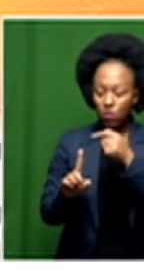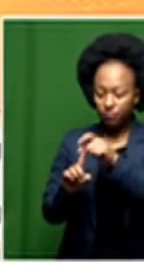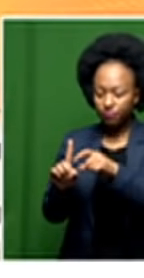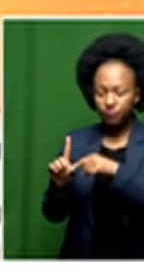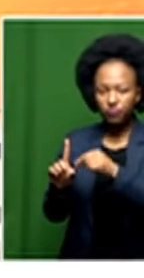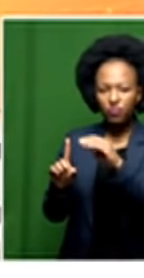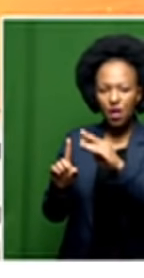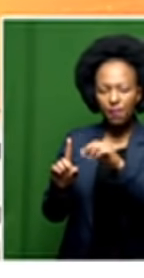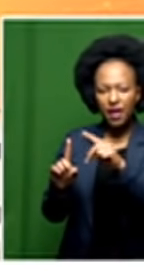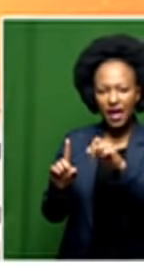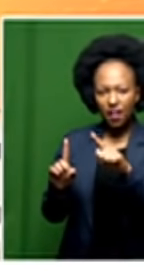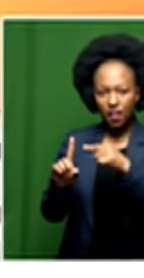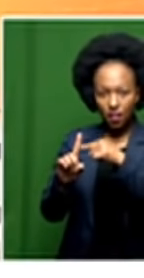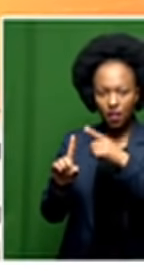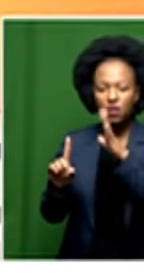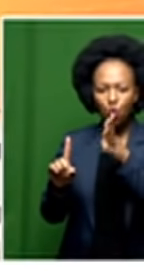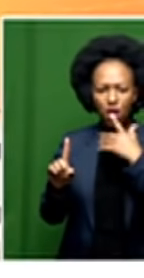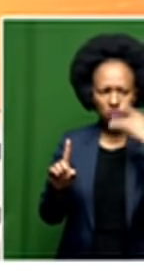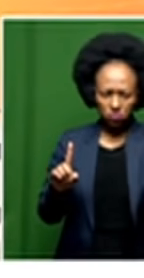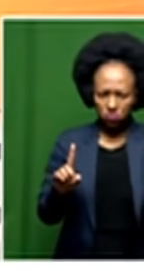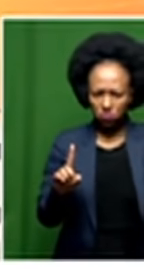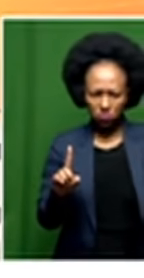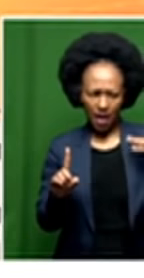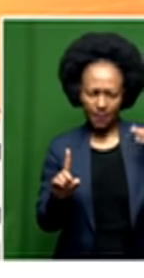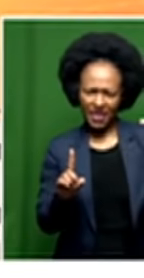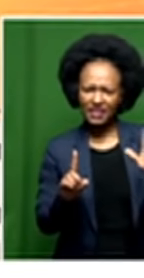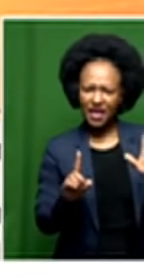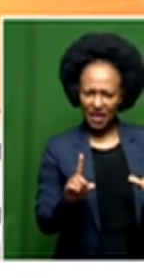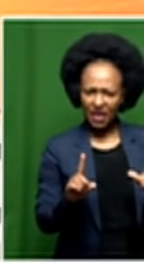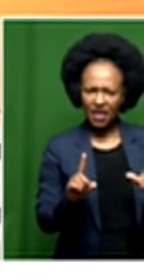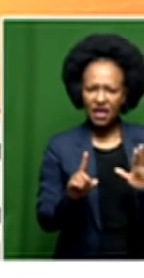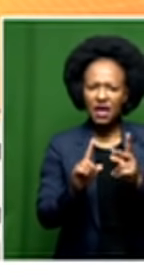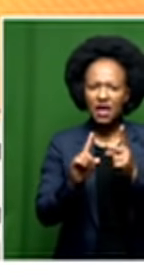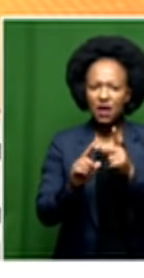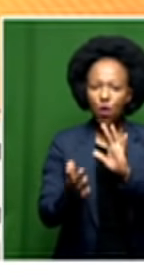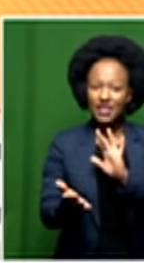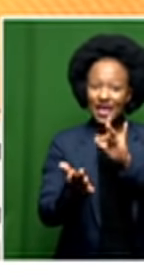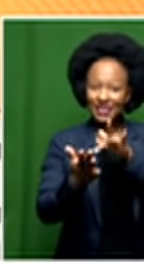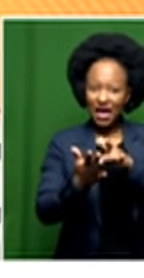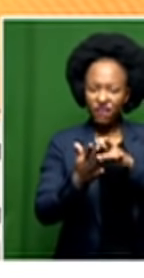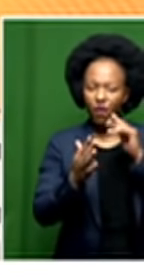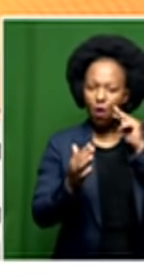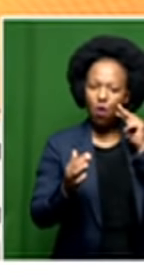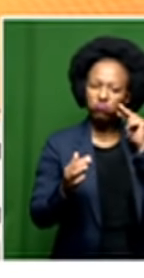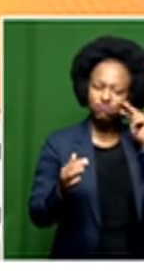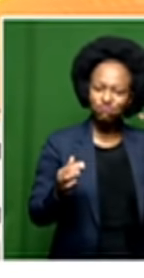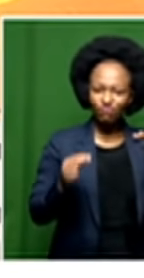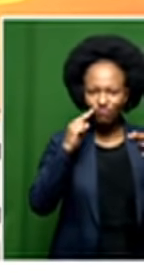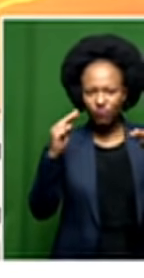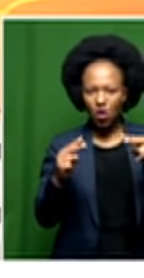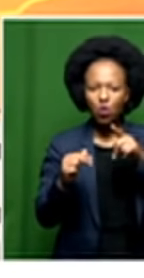10th respondent, will also oppose the application. And at the center of the dichotomy are the prescripts of